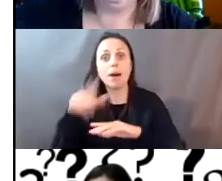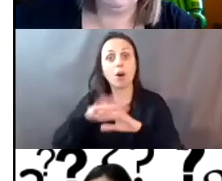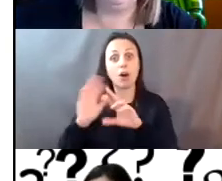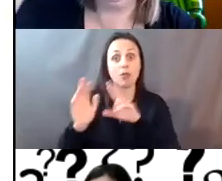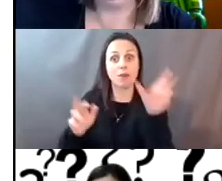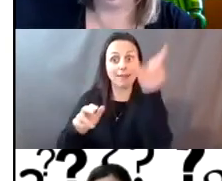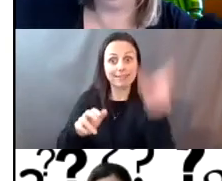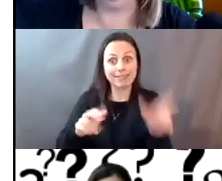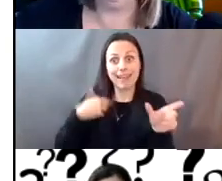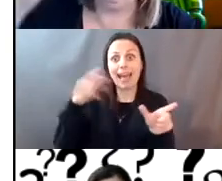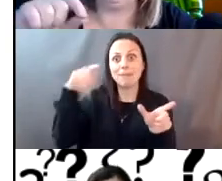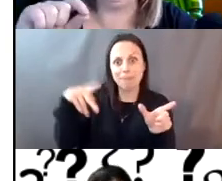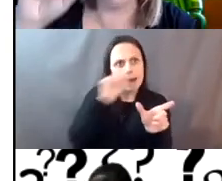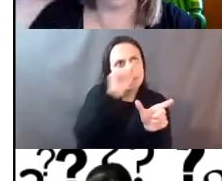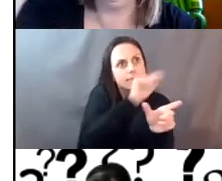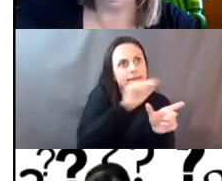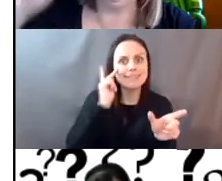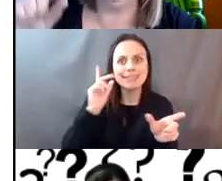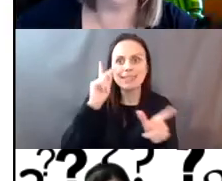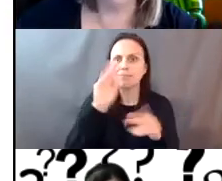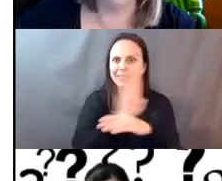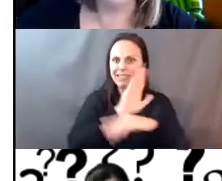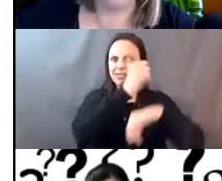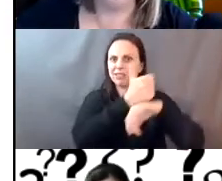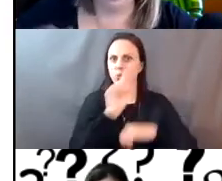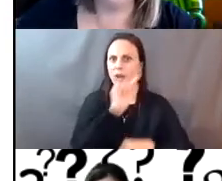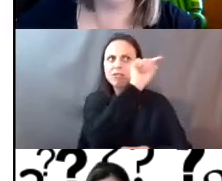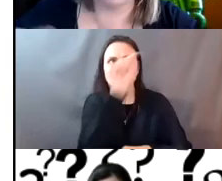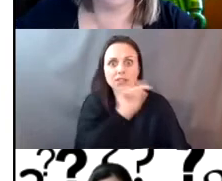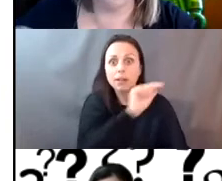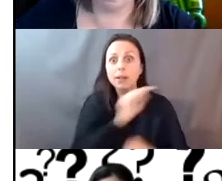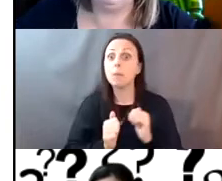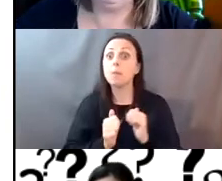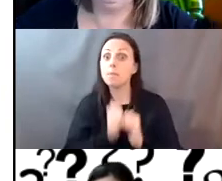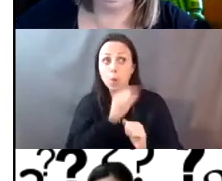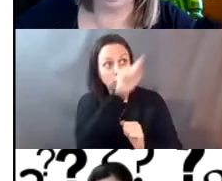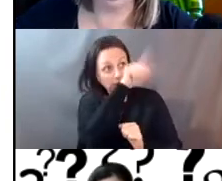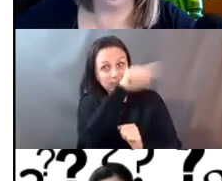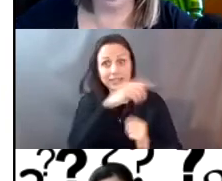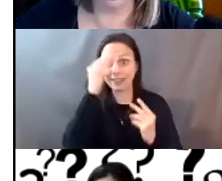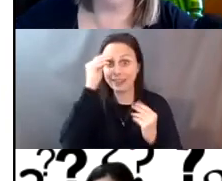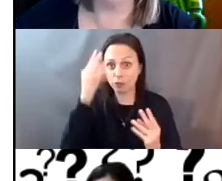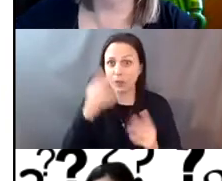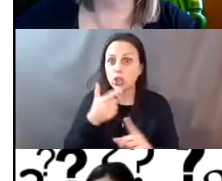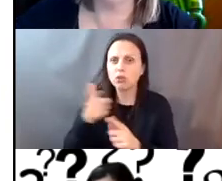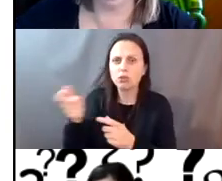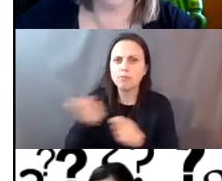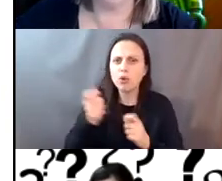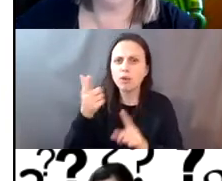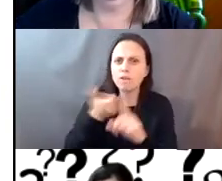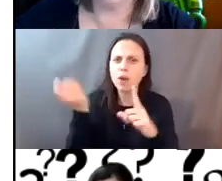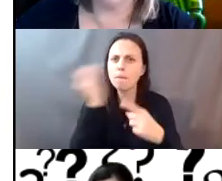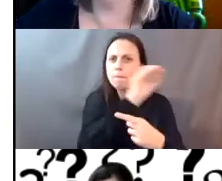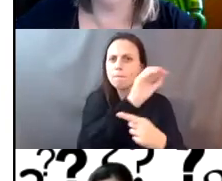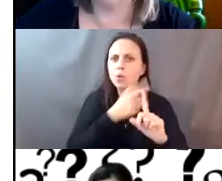a map, you'll see where people are, like businesses are. And most of that information is pulled